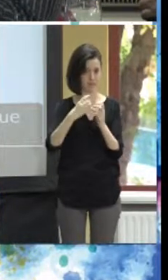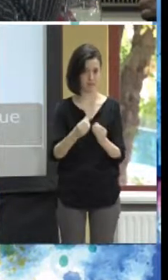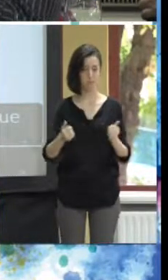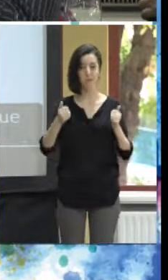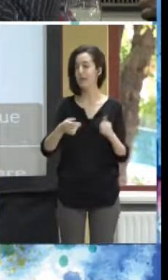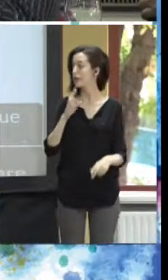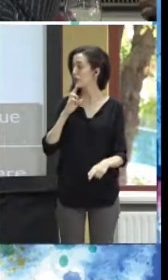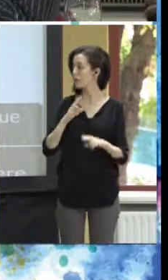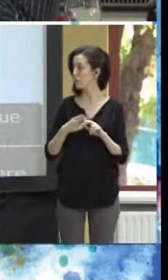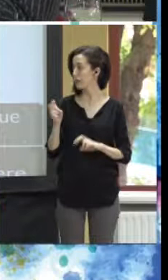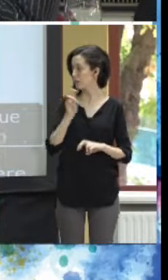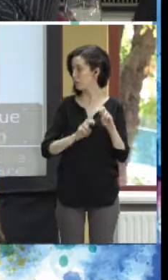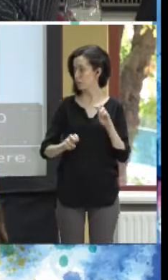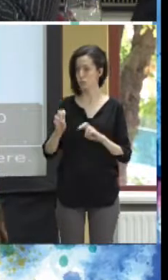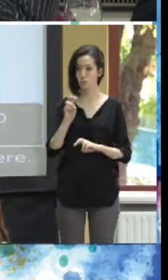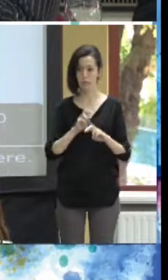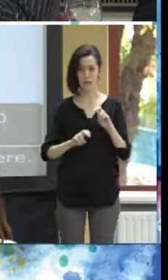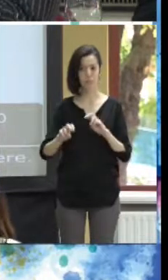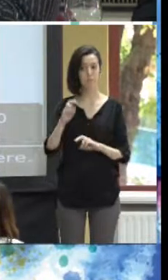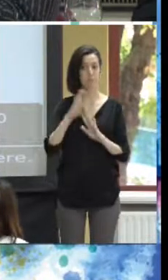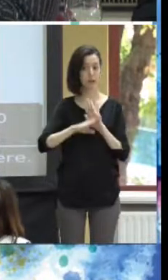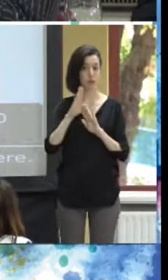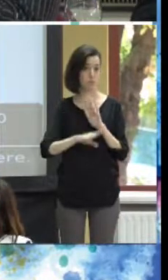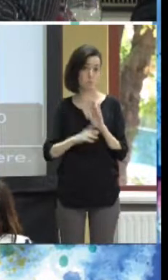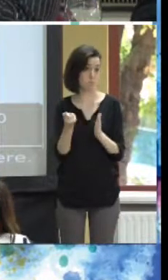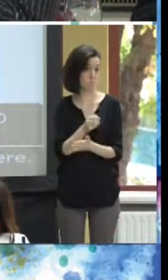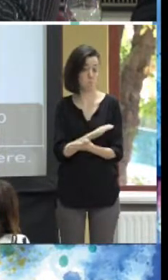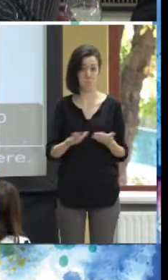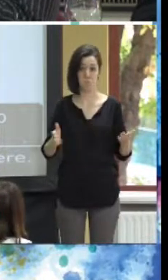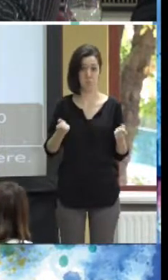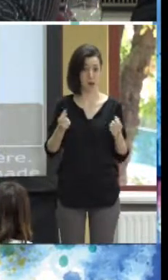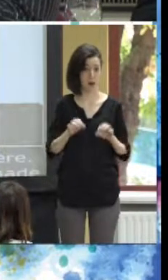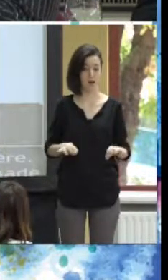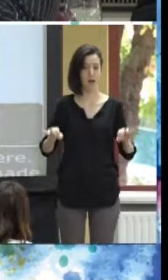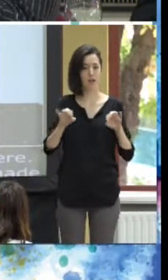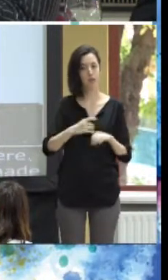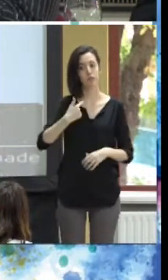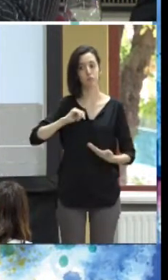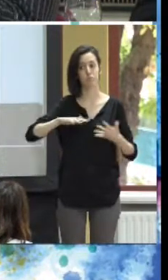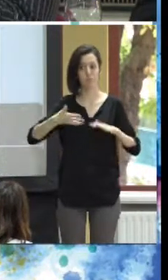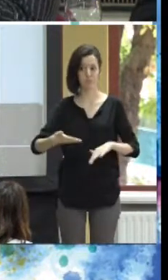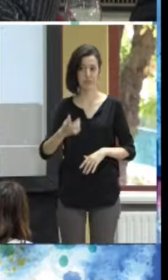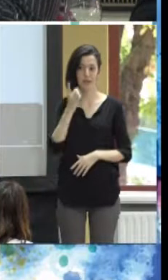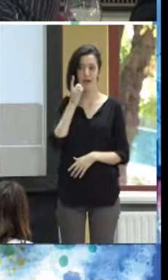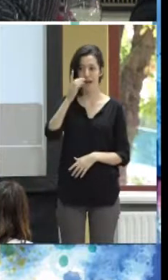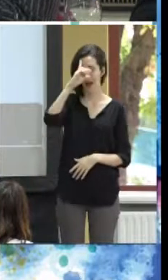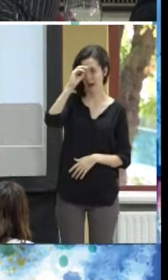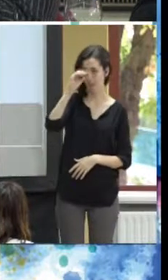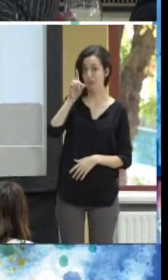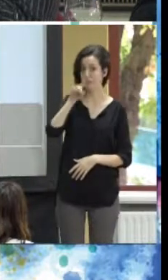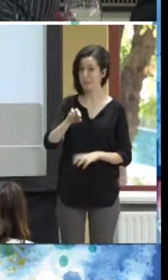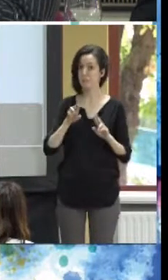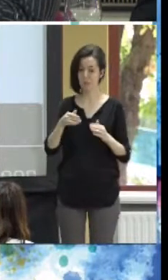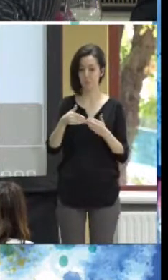charge app, made currently for the iPhone, but hopefully will be soon available also for the Android system.